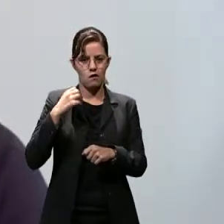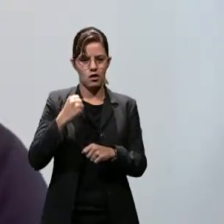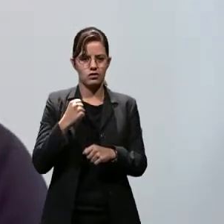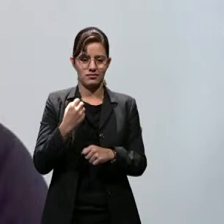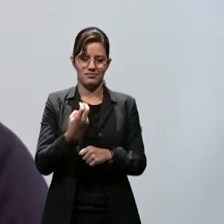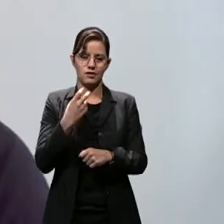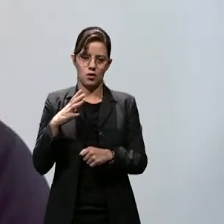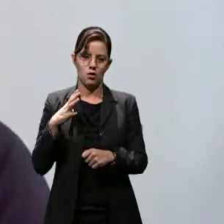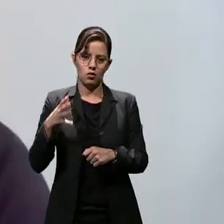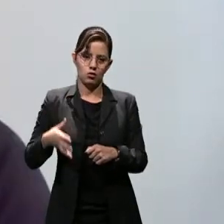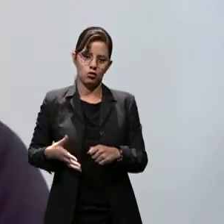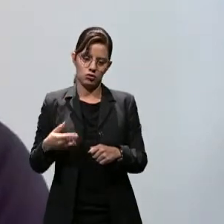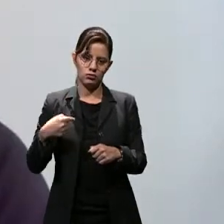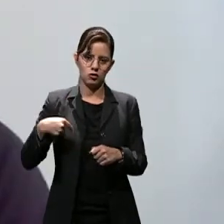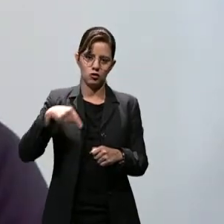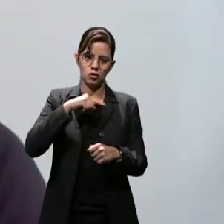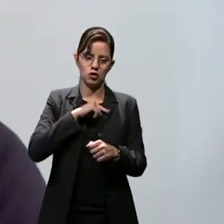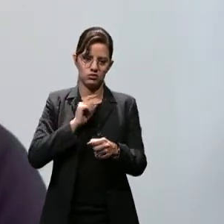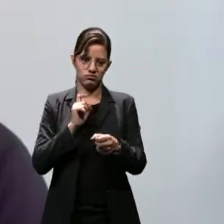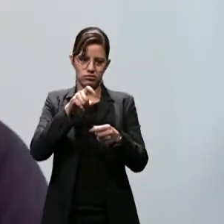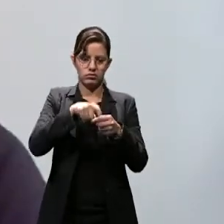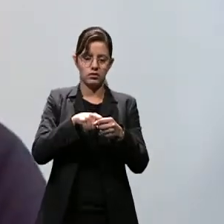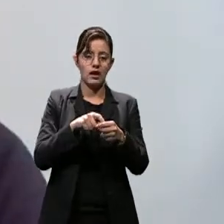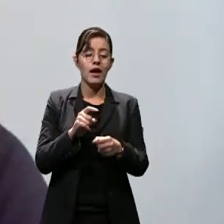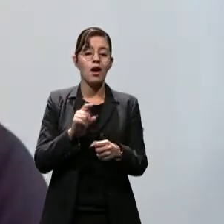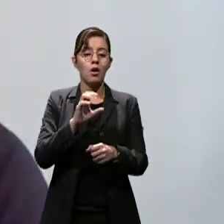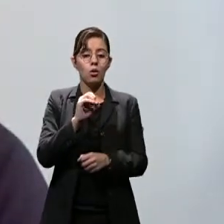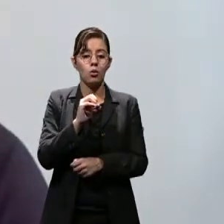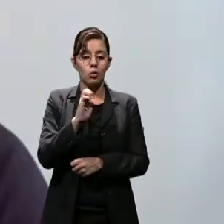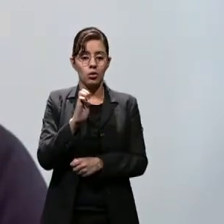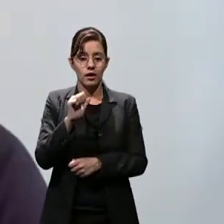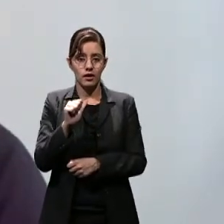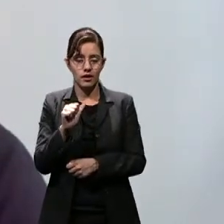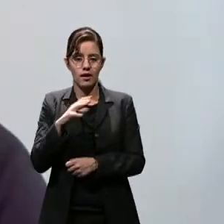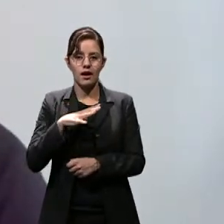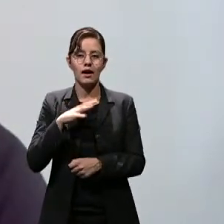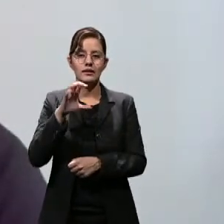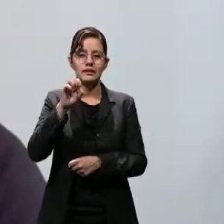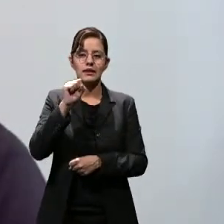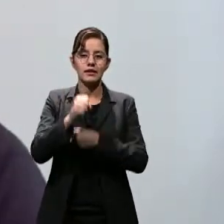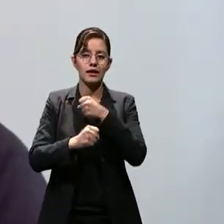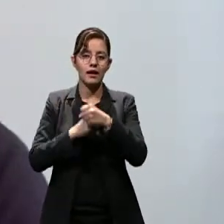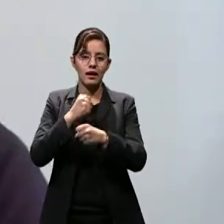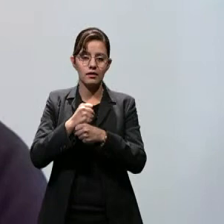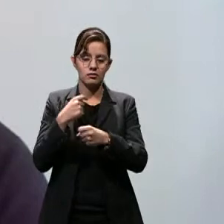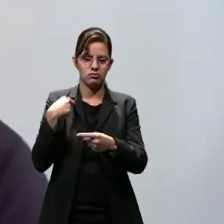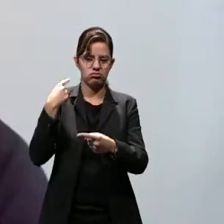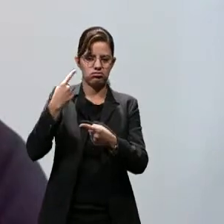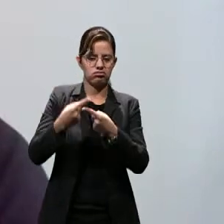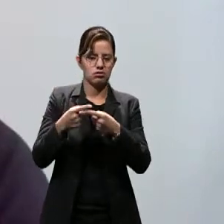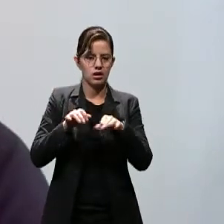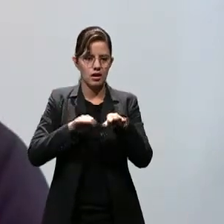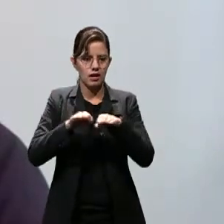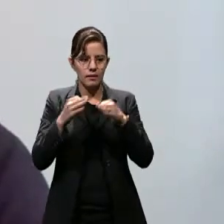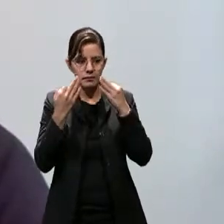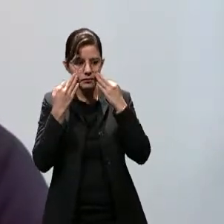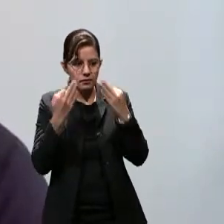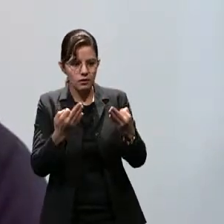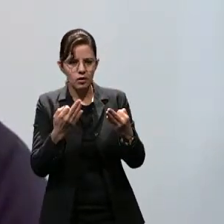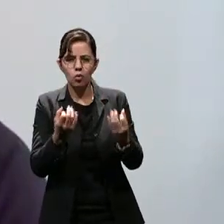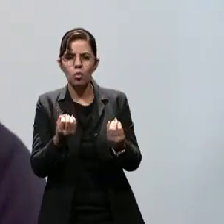feel proud in the organization that OAS for 60 years has electoral observation missions, and we